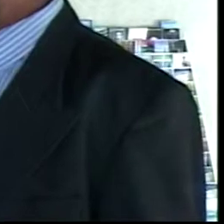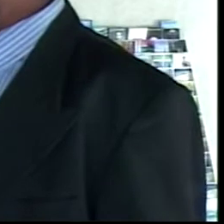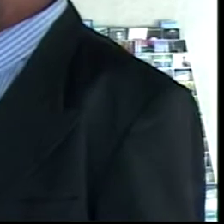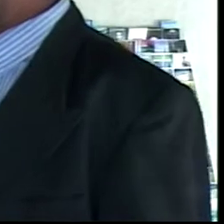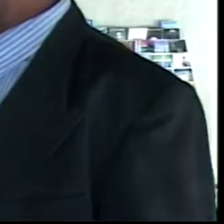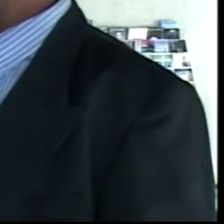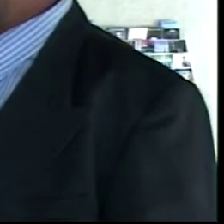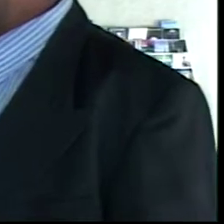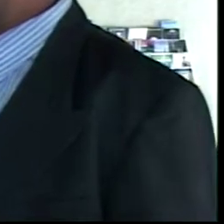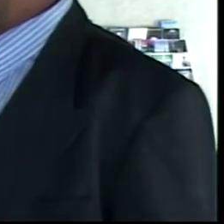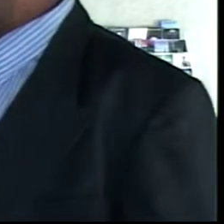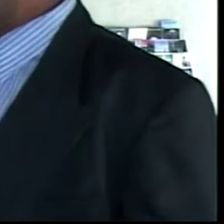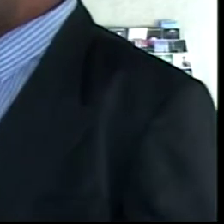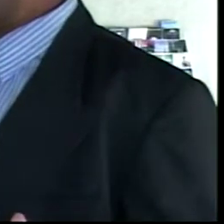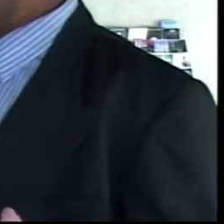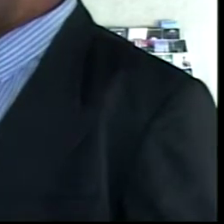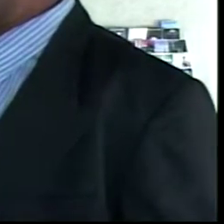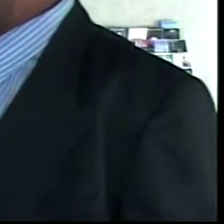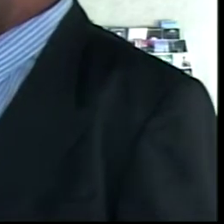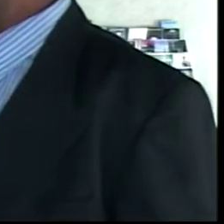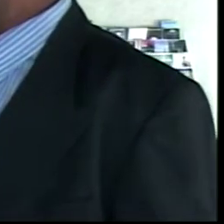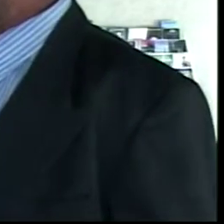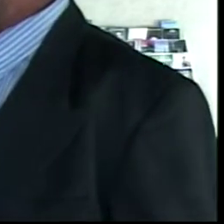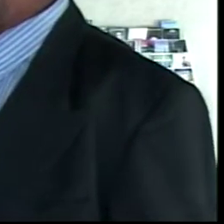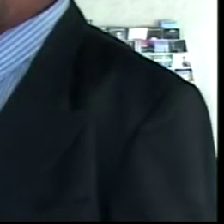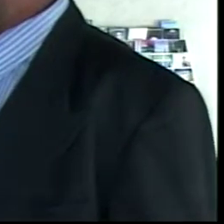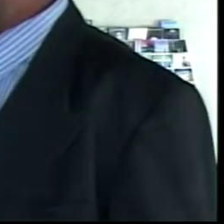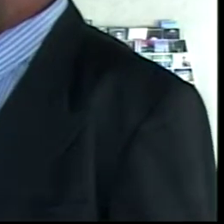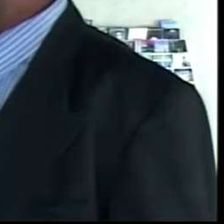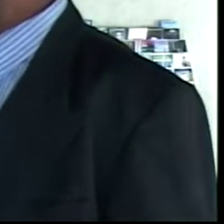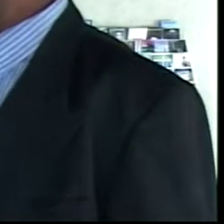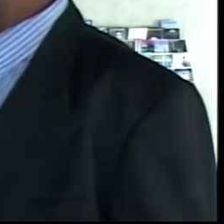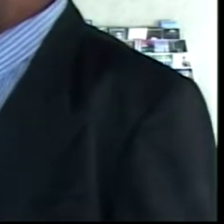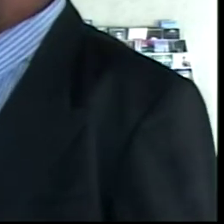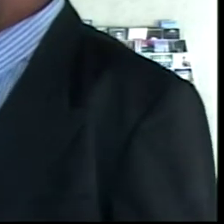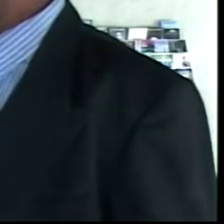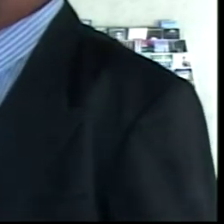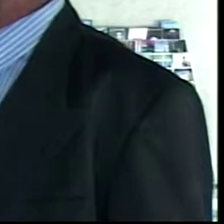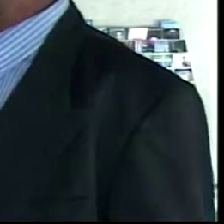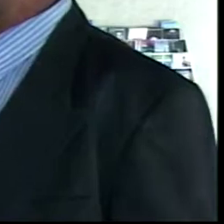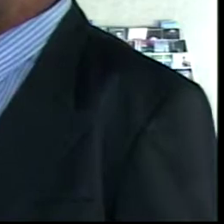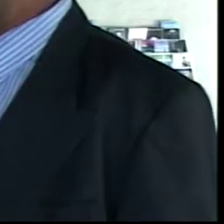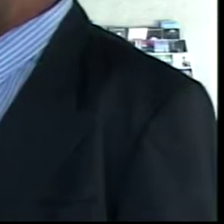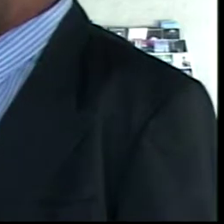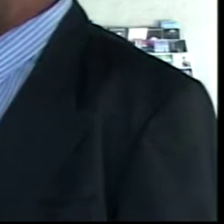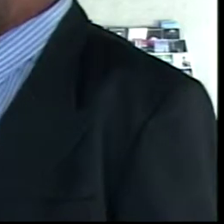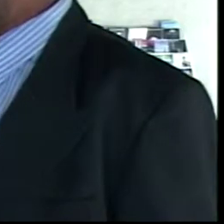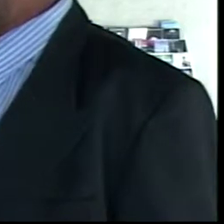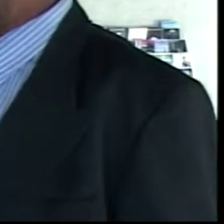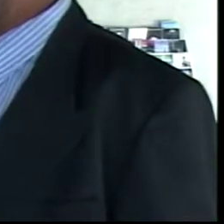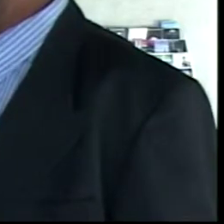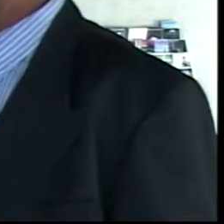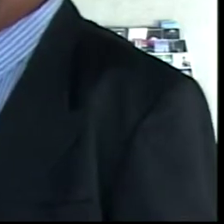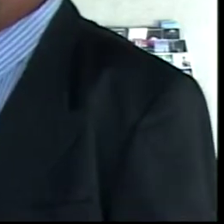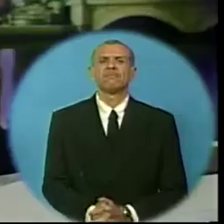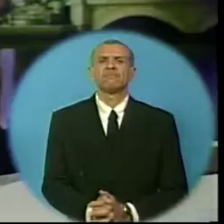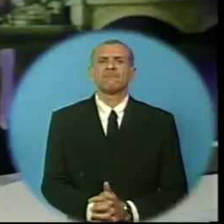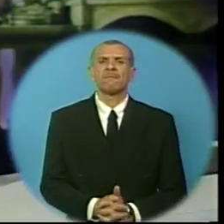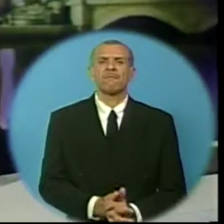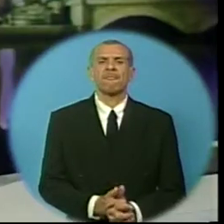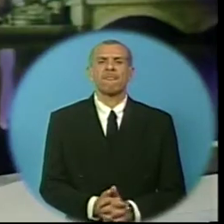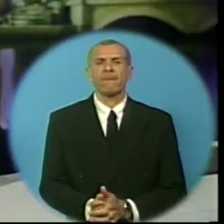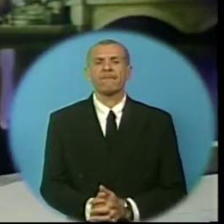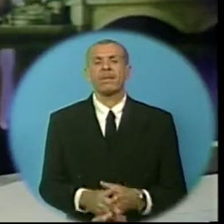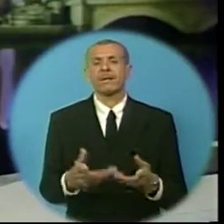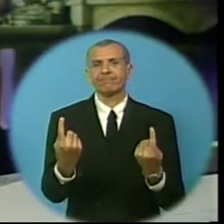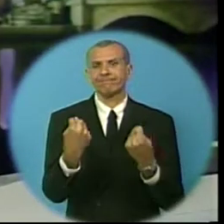to guarantee that, say, every year you come out, you can audit its security practices to make sure that they're actually protecting your data.